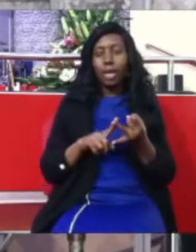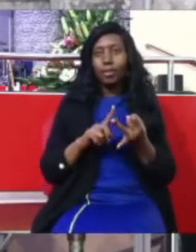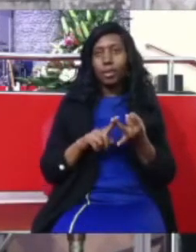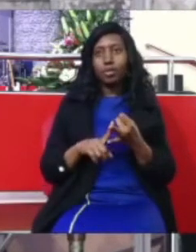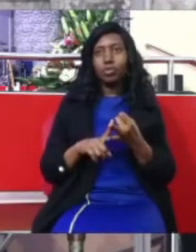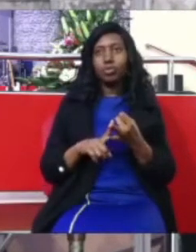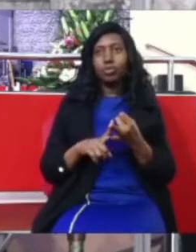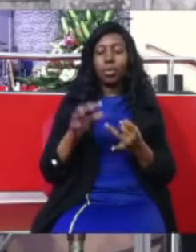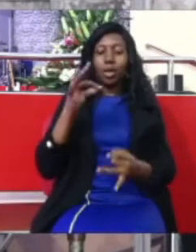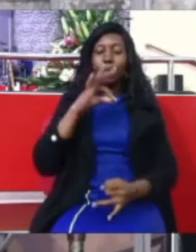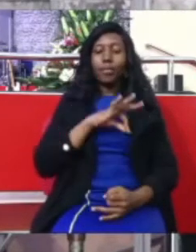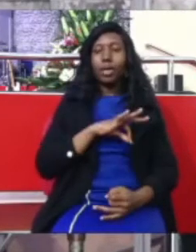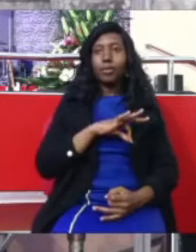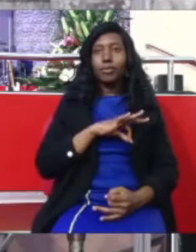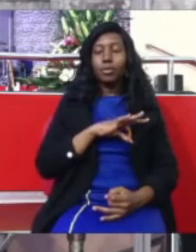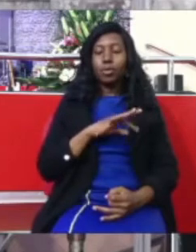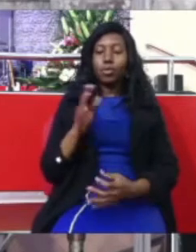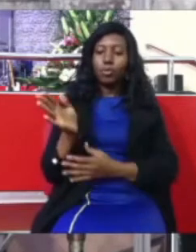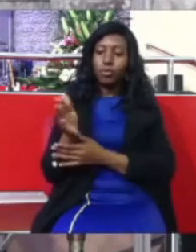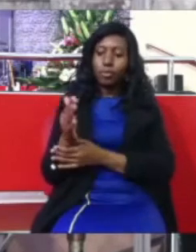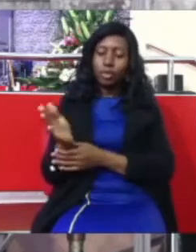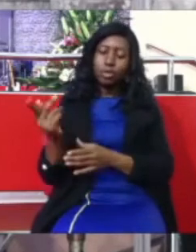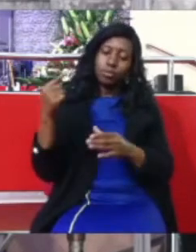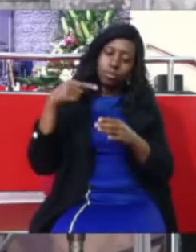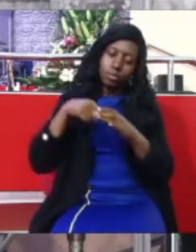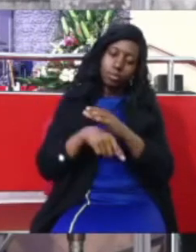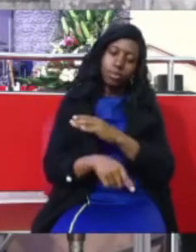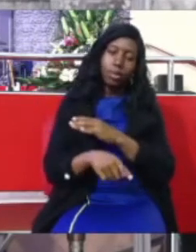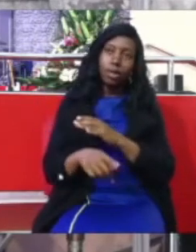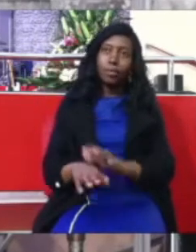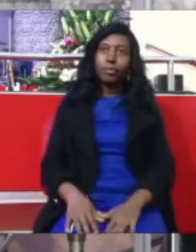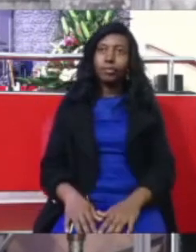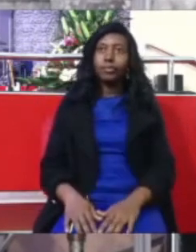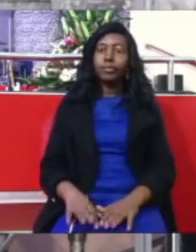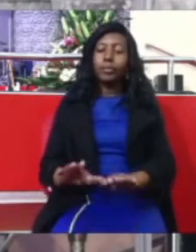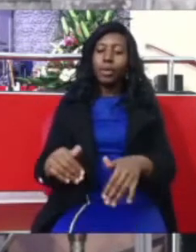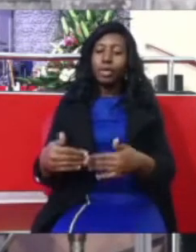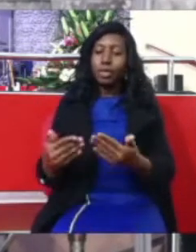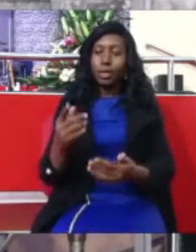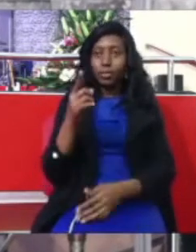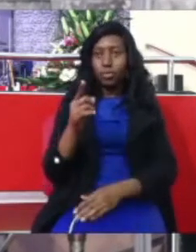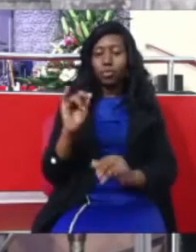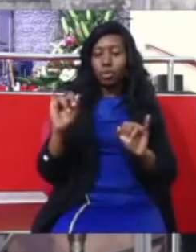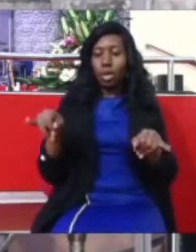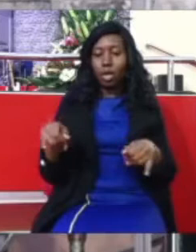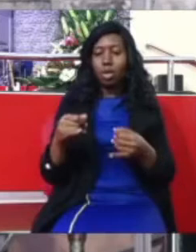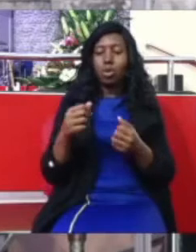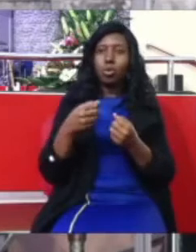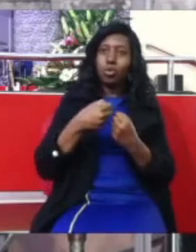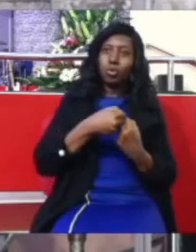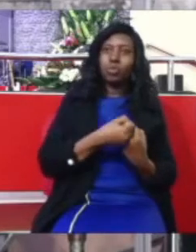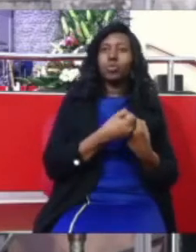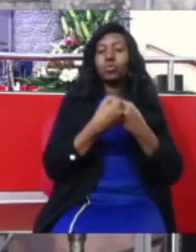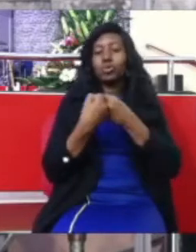being able to fish in deep seas is that it gives you new challenge. With new and